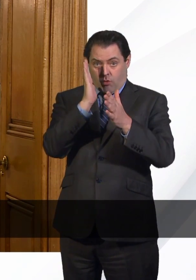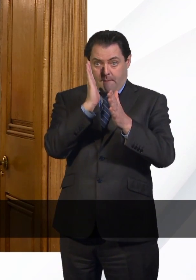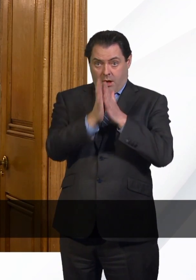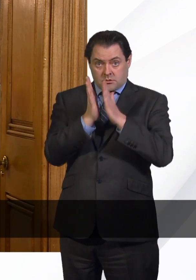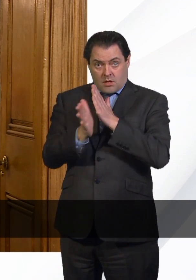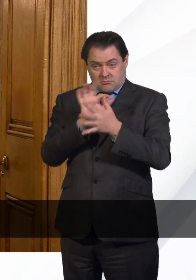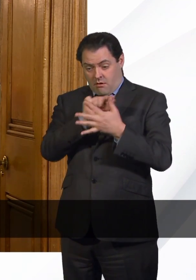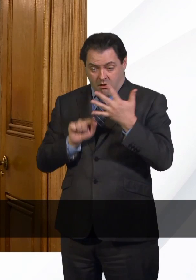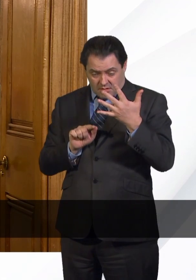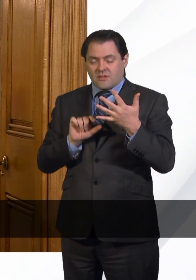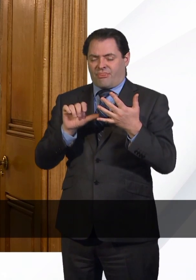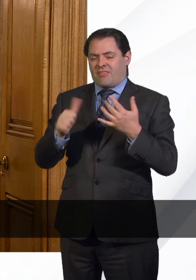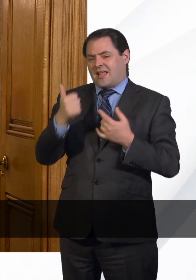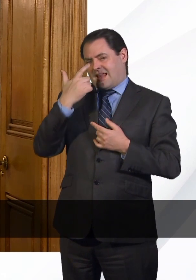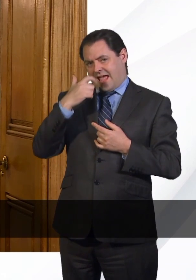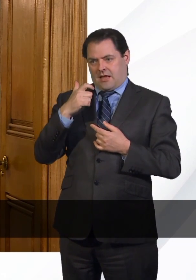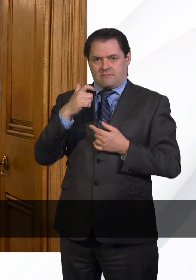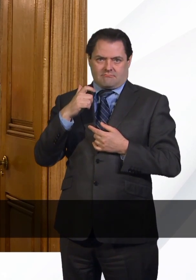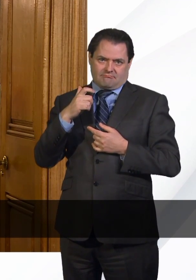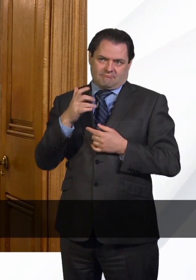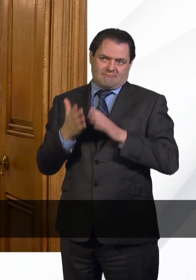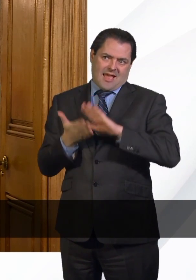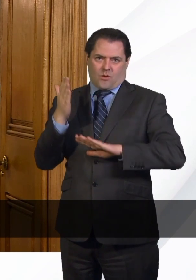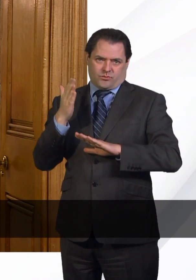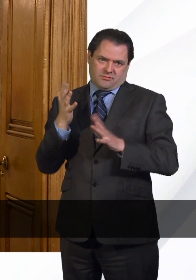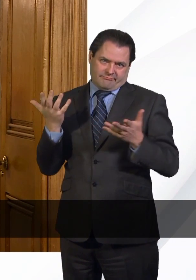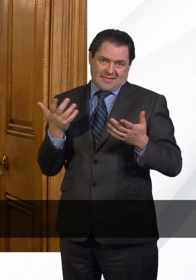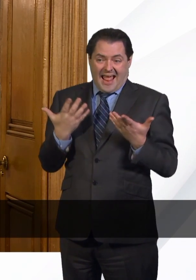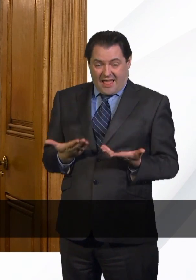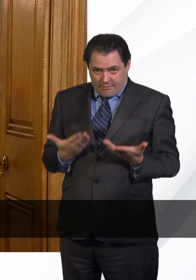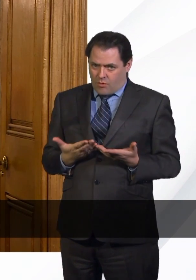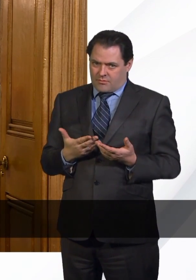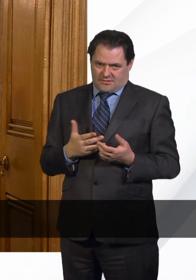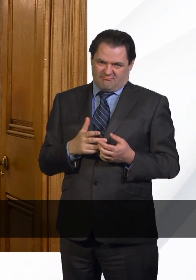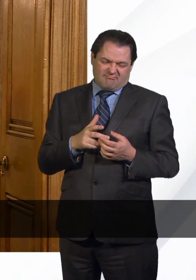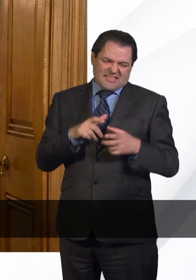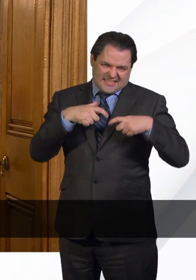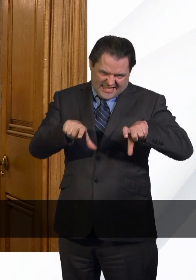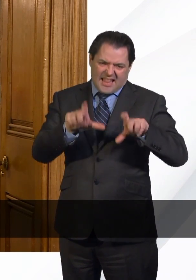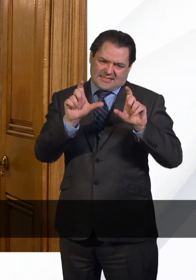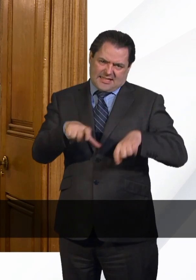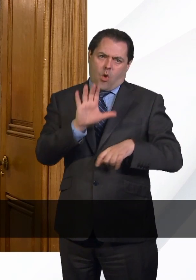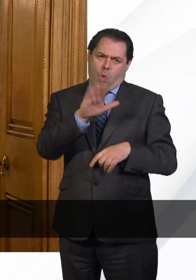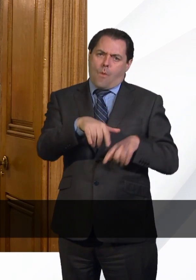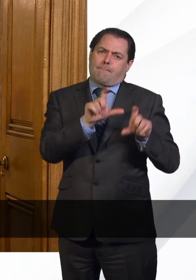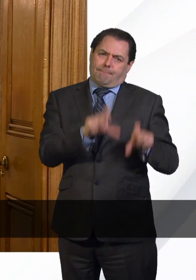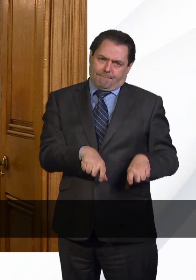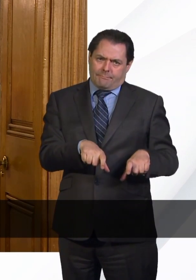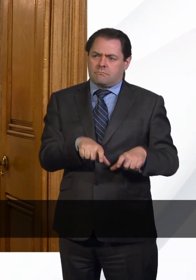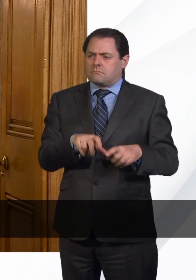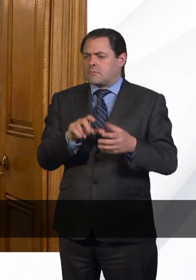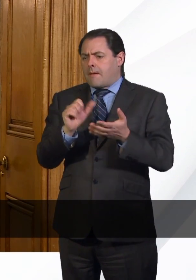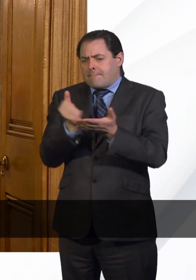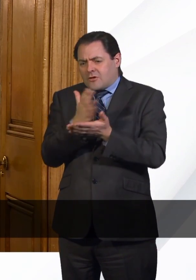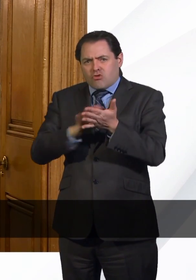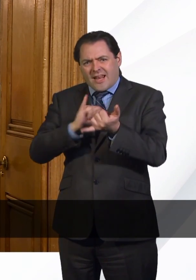Please, stay at home, protect the NHS, and save lives. Or, if you live on the Isle of